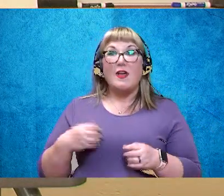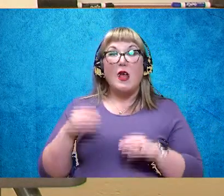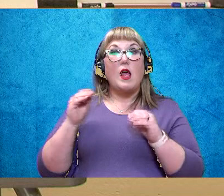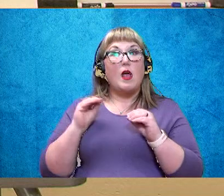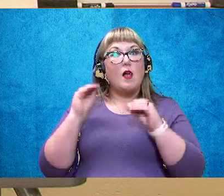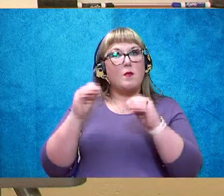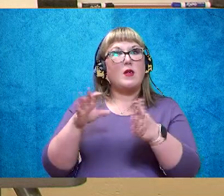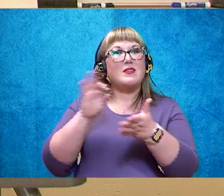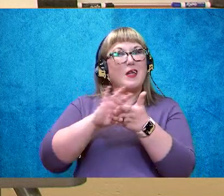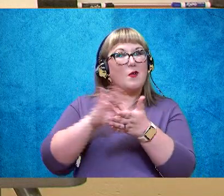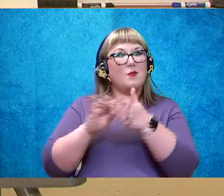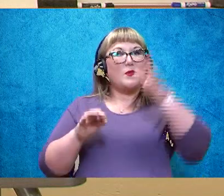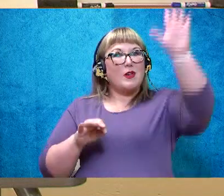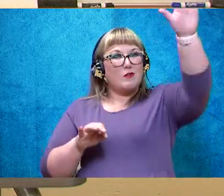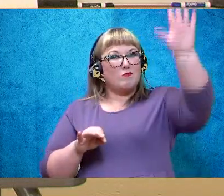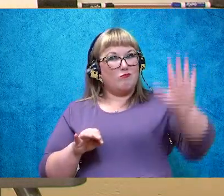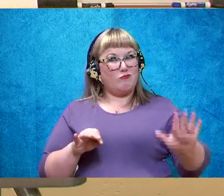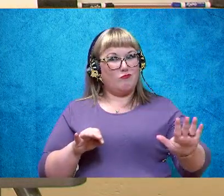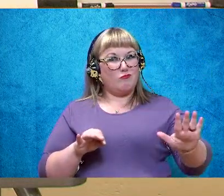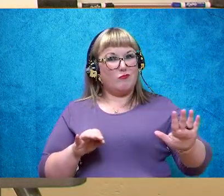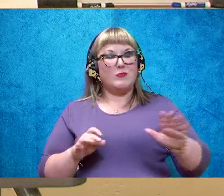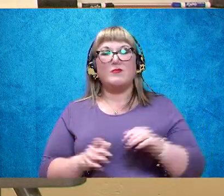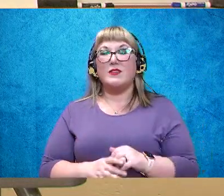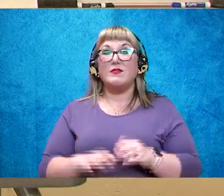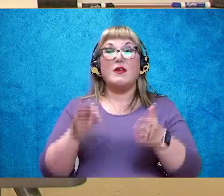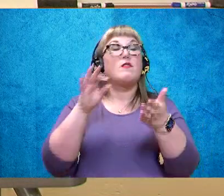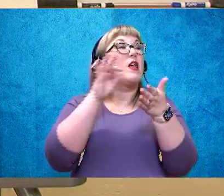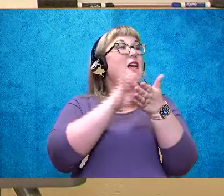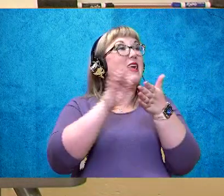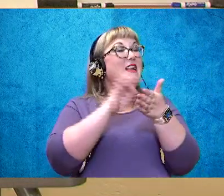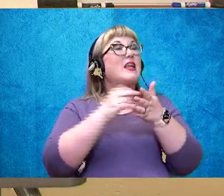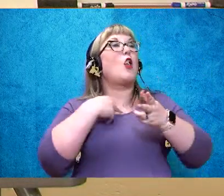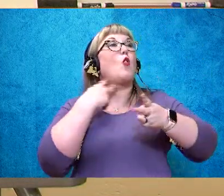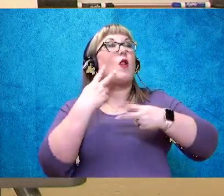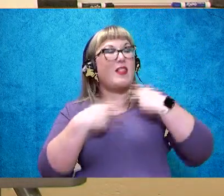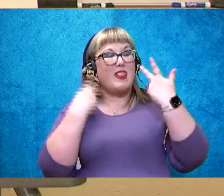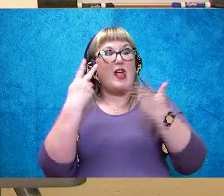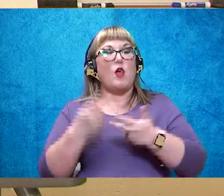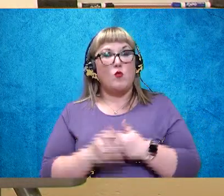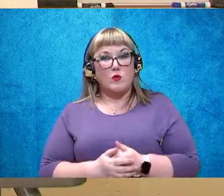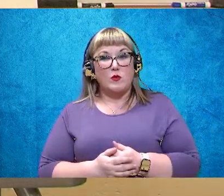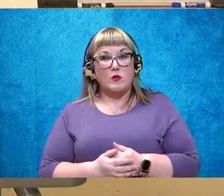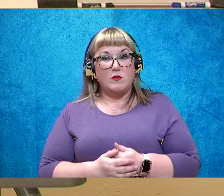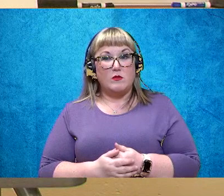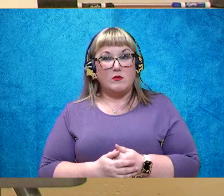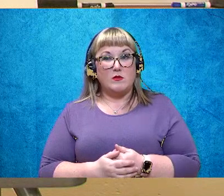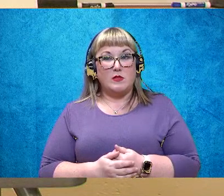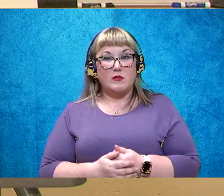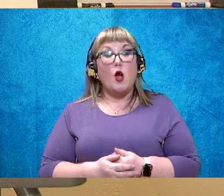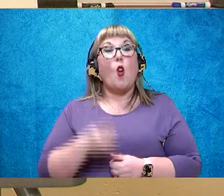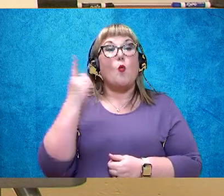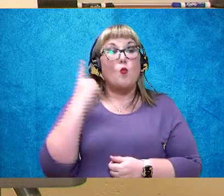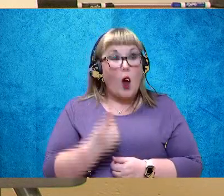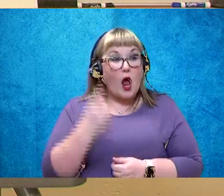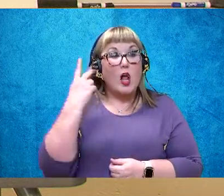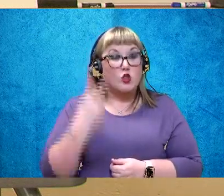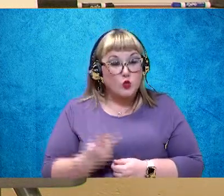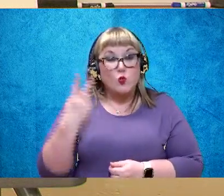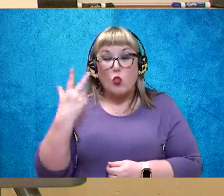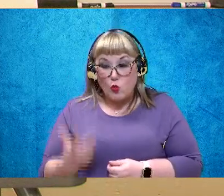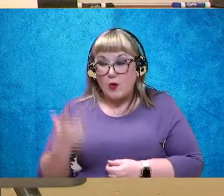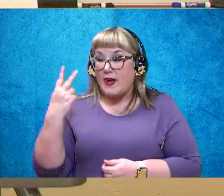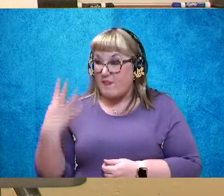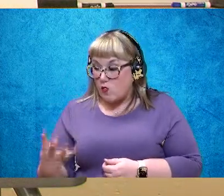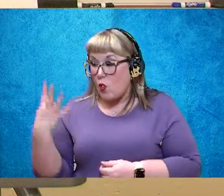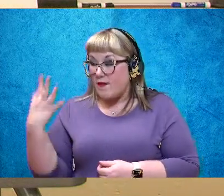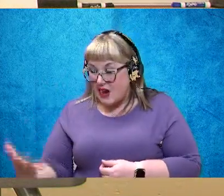strategies up here on our anchor chart. Count out loud. That's the first thing we did. We counted out loud as we moved.